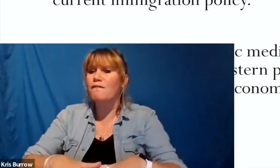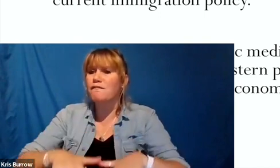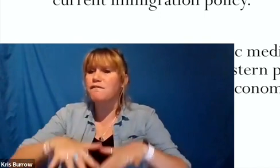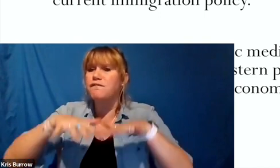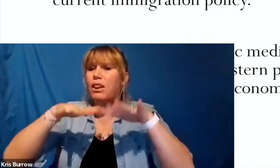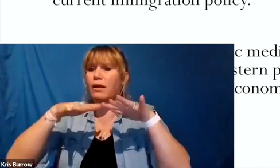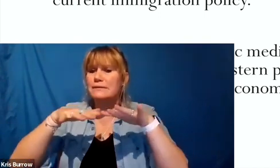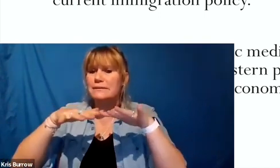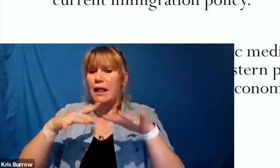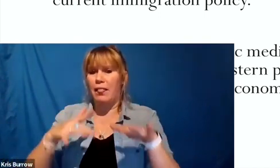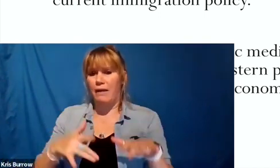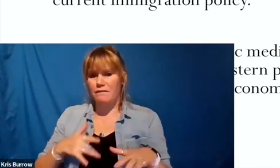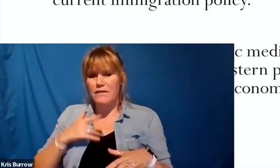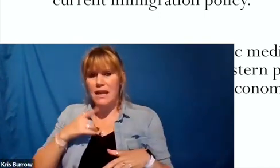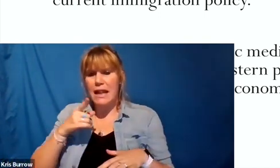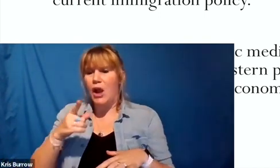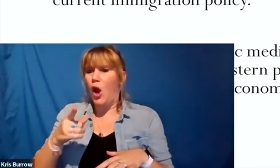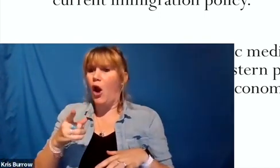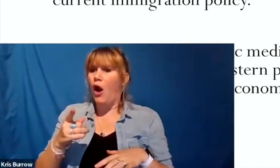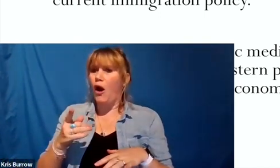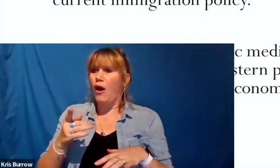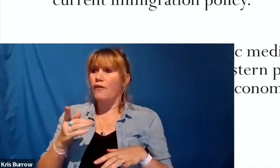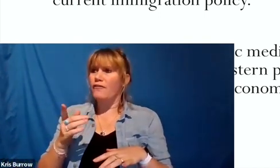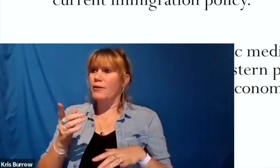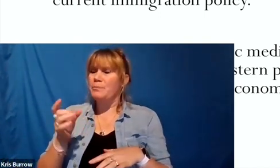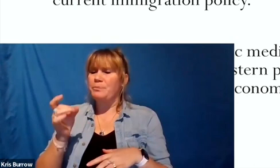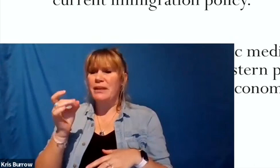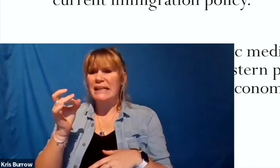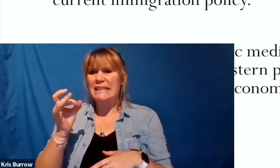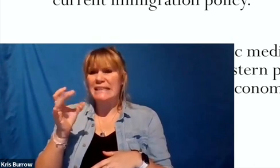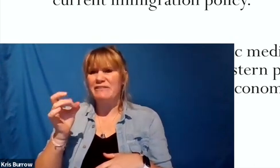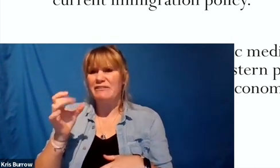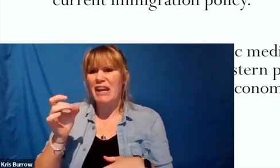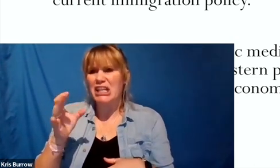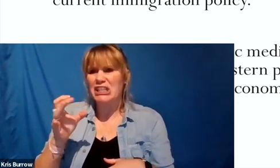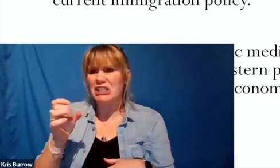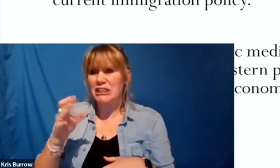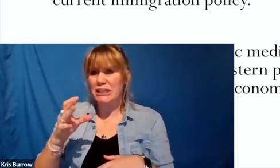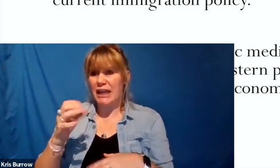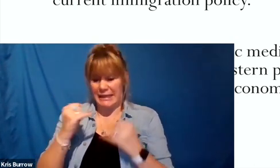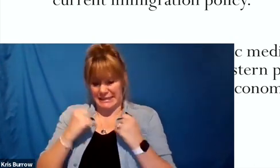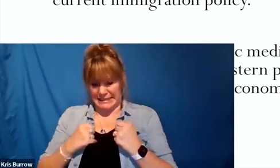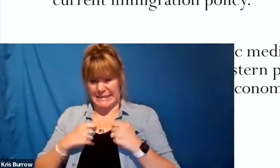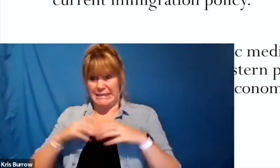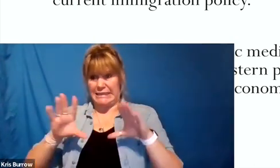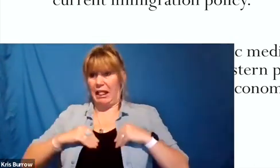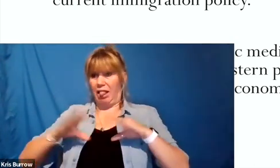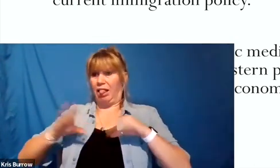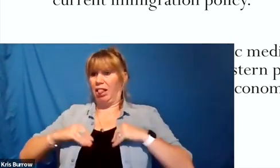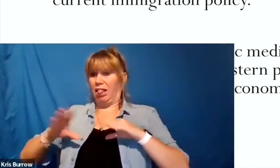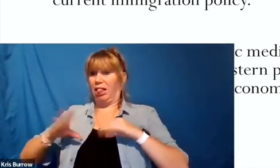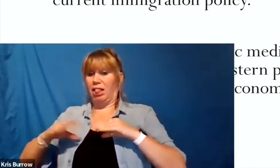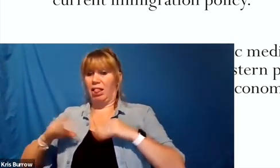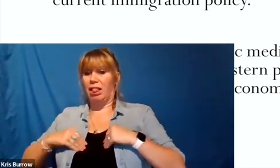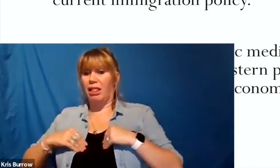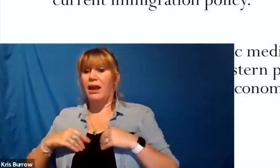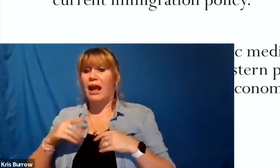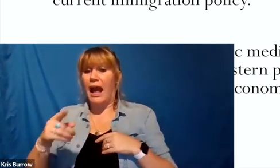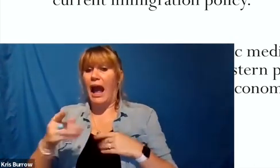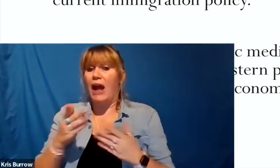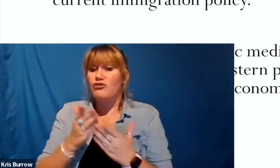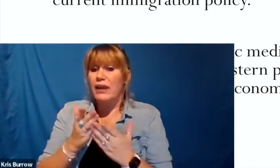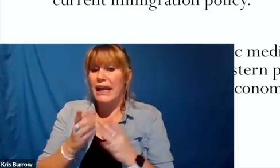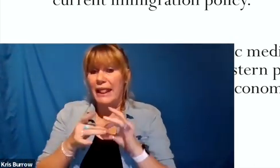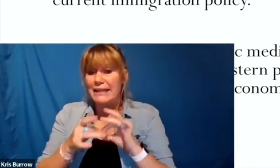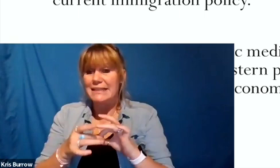infectious diseases are natural forces which need control from Western policy, rather as human results of our